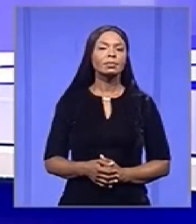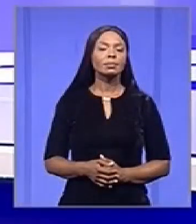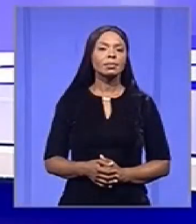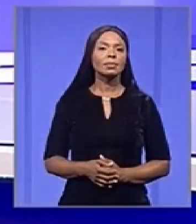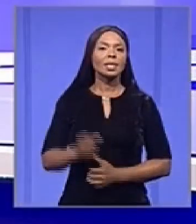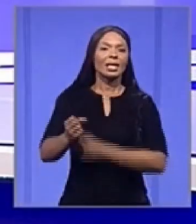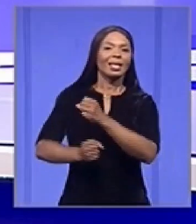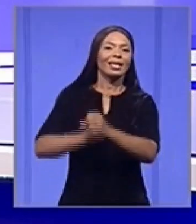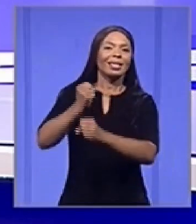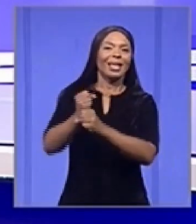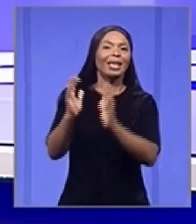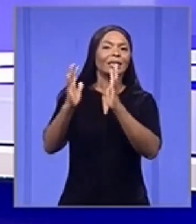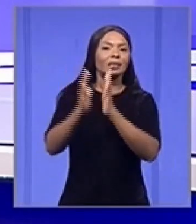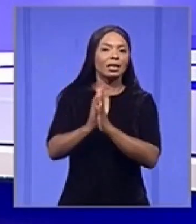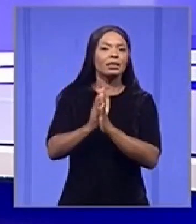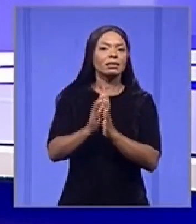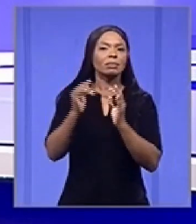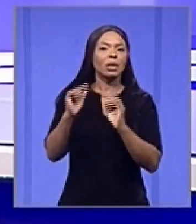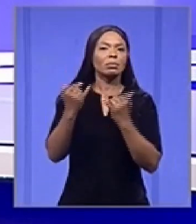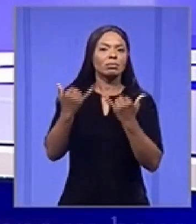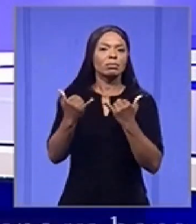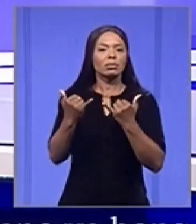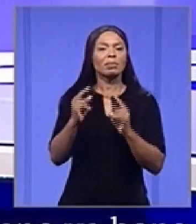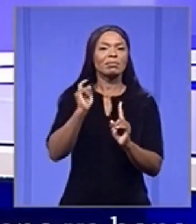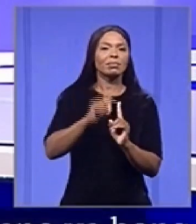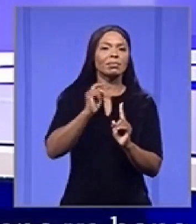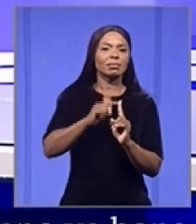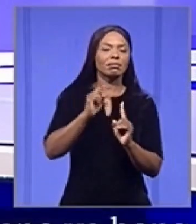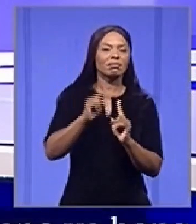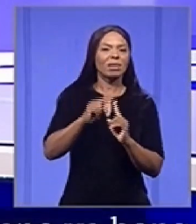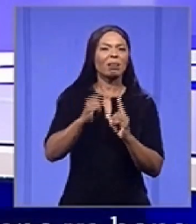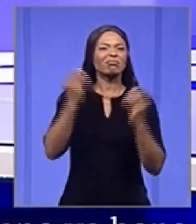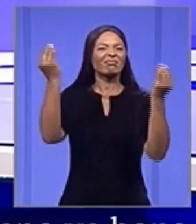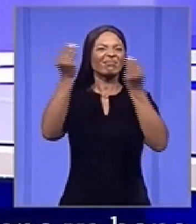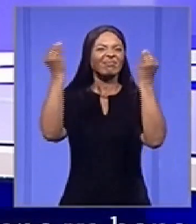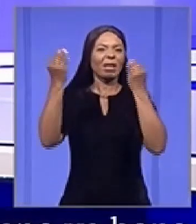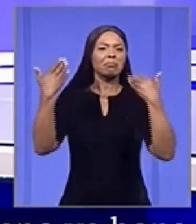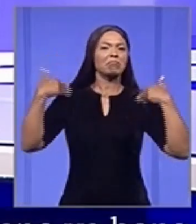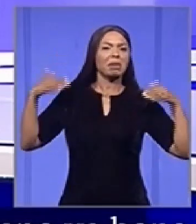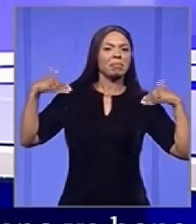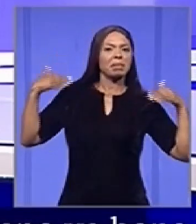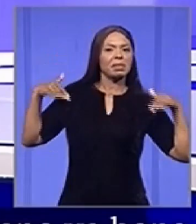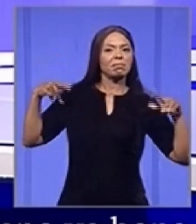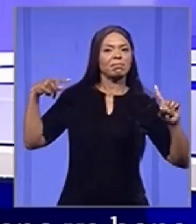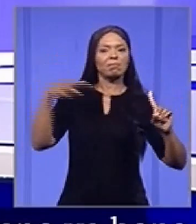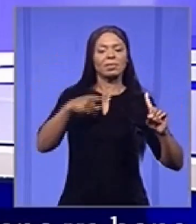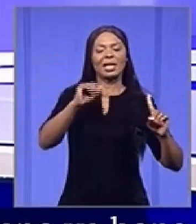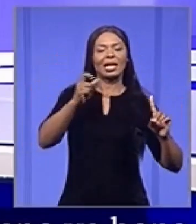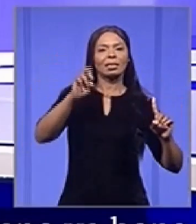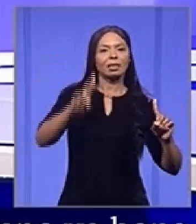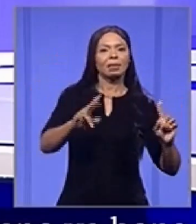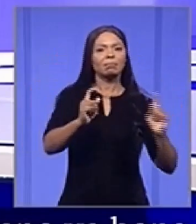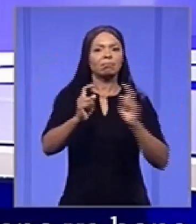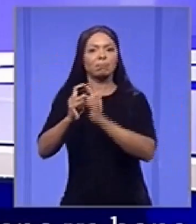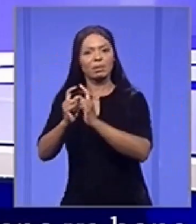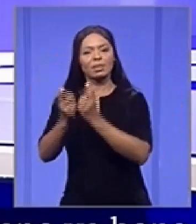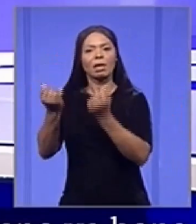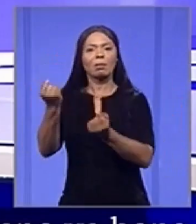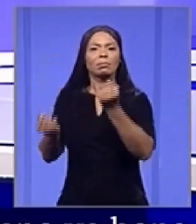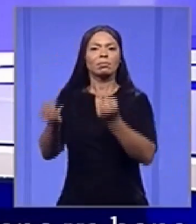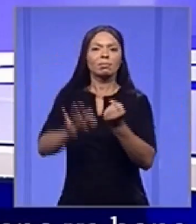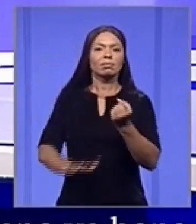Dingwaga di le 10 ya kgaratlhela tekatekano ya bong, tshimegadi o Olimpiki Caster Semenya o tla kopana le puso ya kwa Switzerland kwa kgotlatshekelo